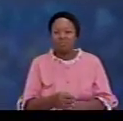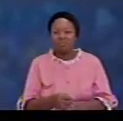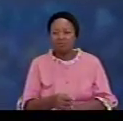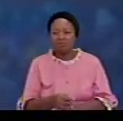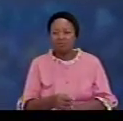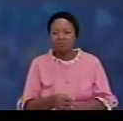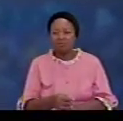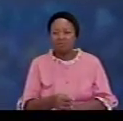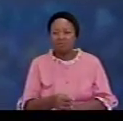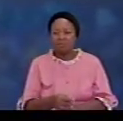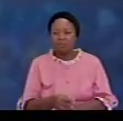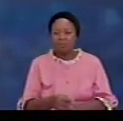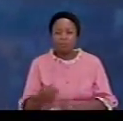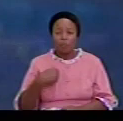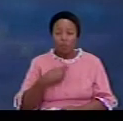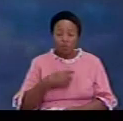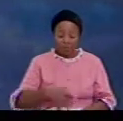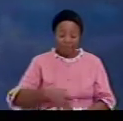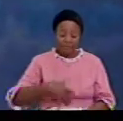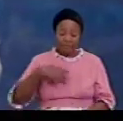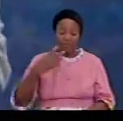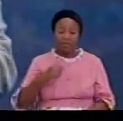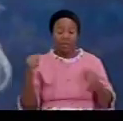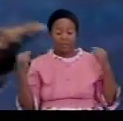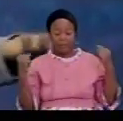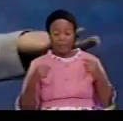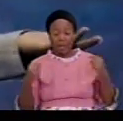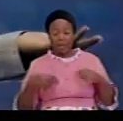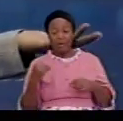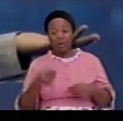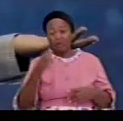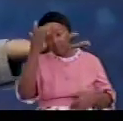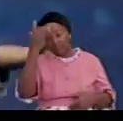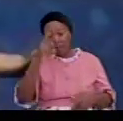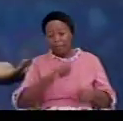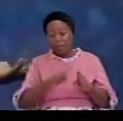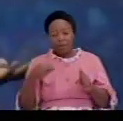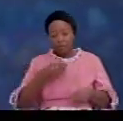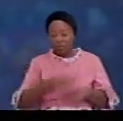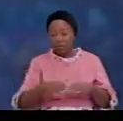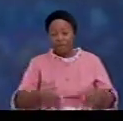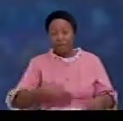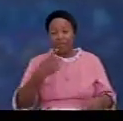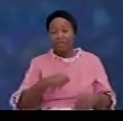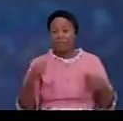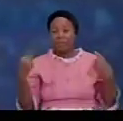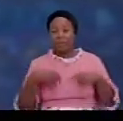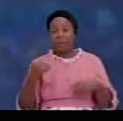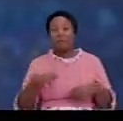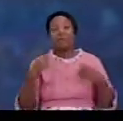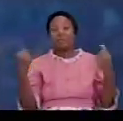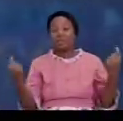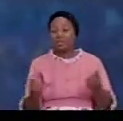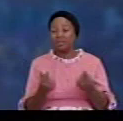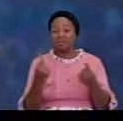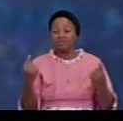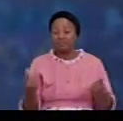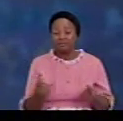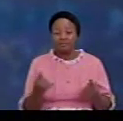We feel the pain of sickness, but we don't feel the pain of sin.